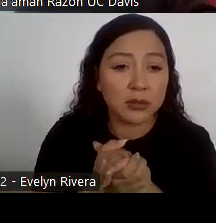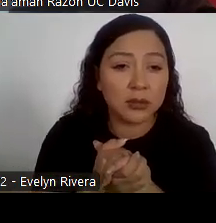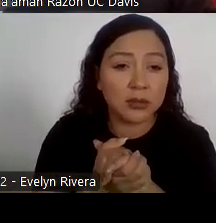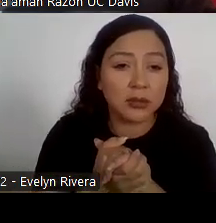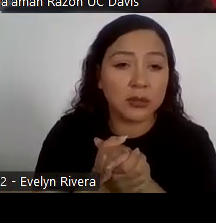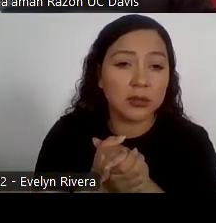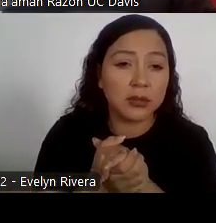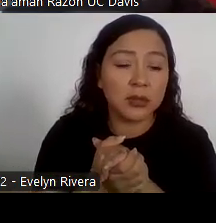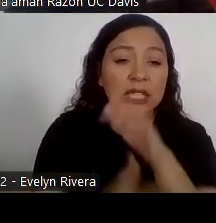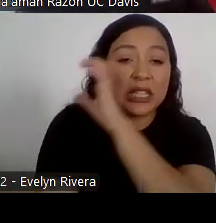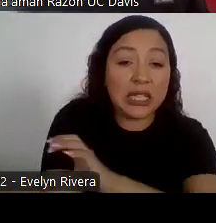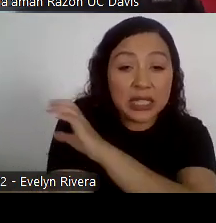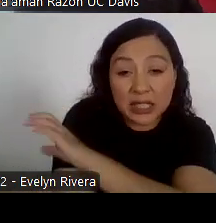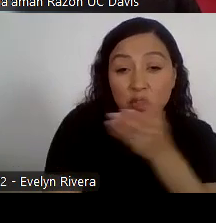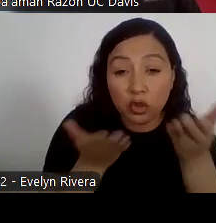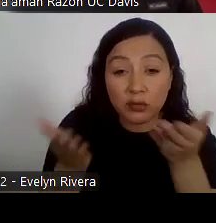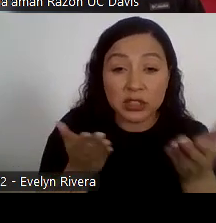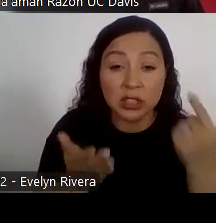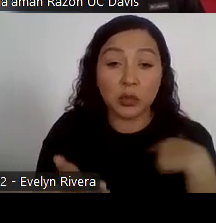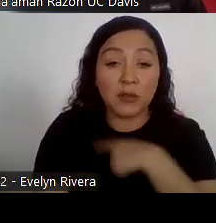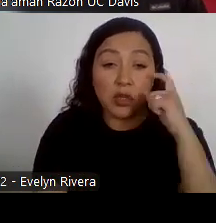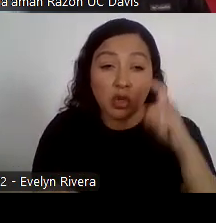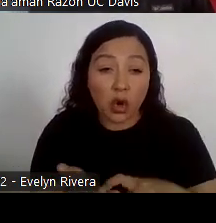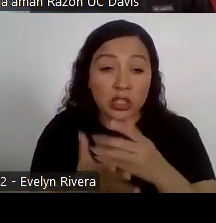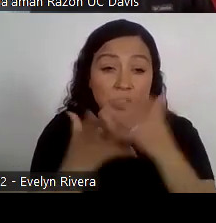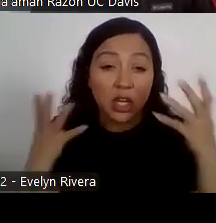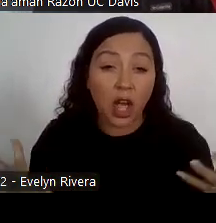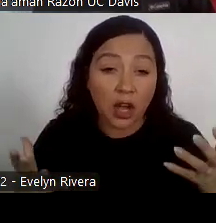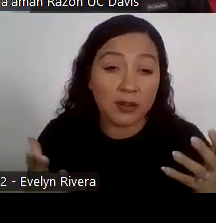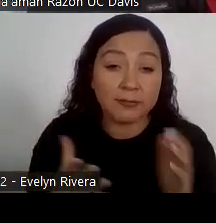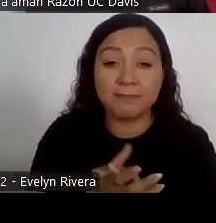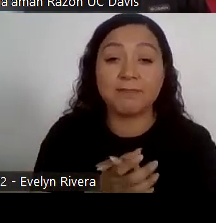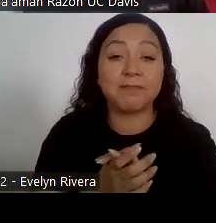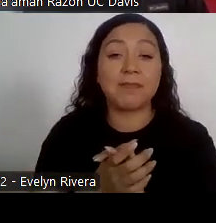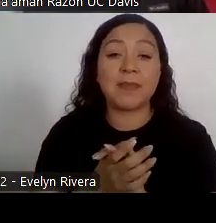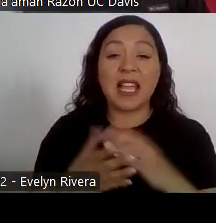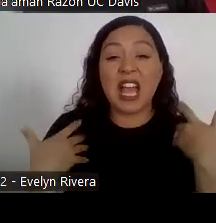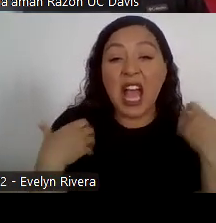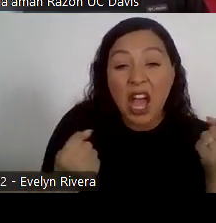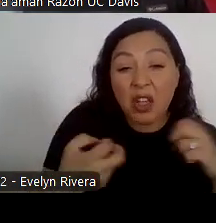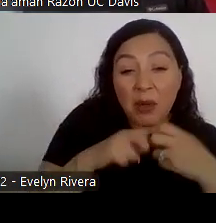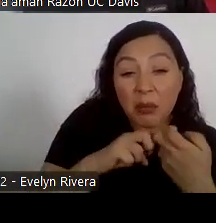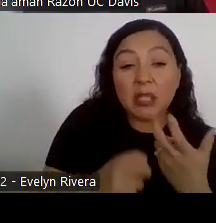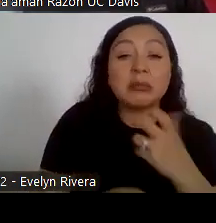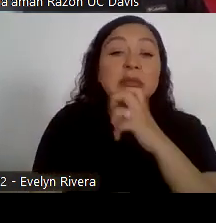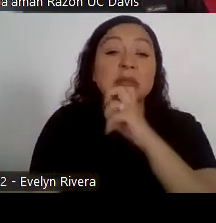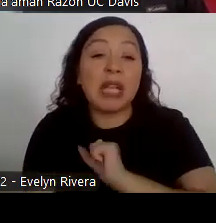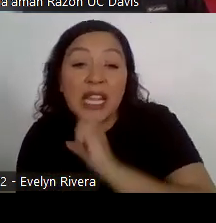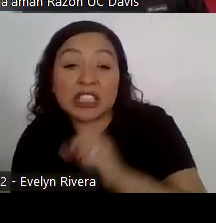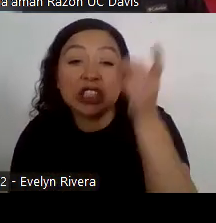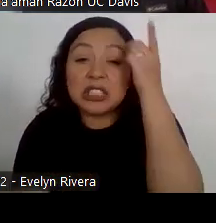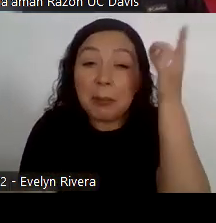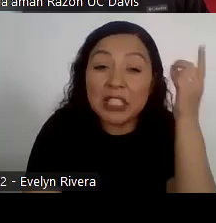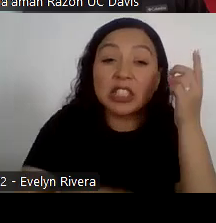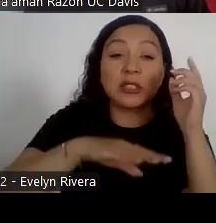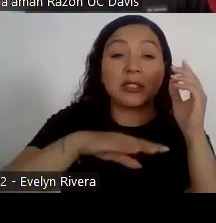many fragmented health, aging, dementia, and immigration service sectors, and really see the need for more cross-system coordination